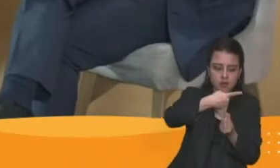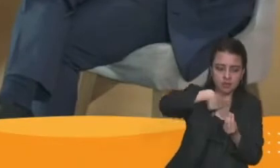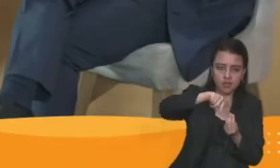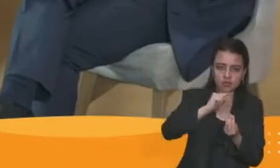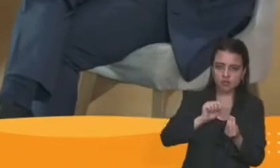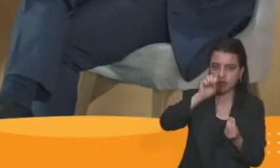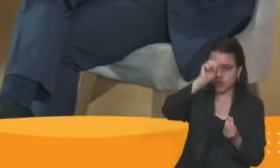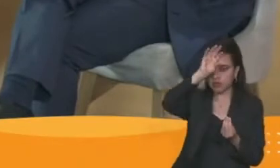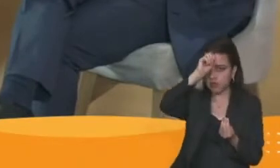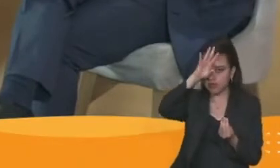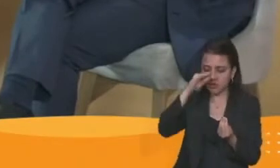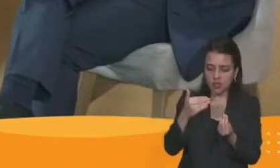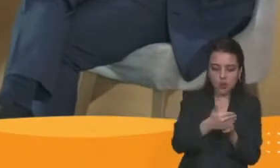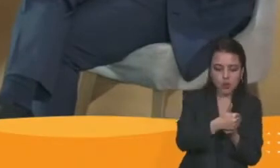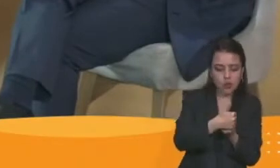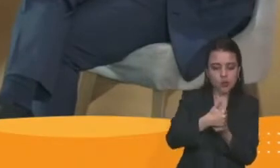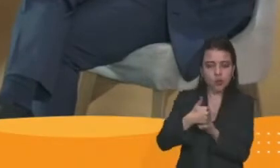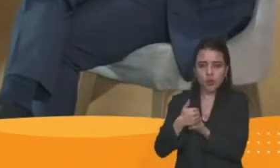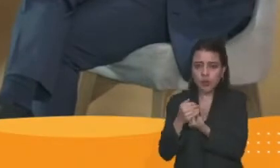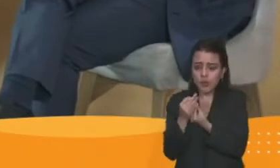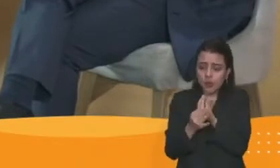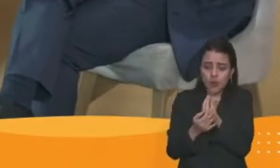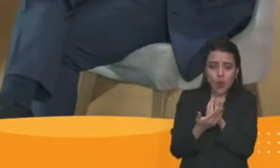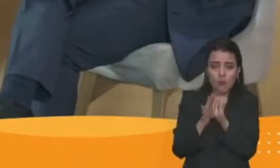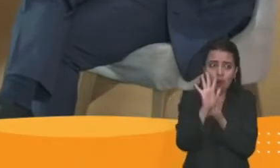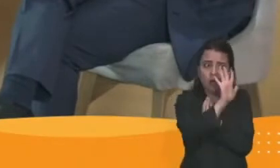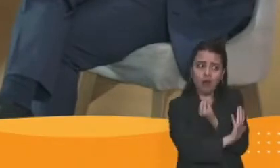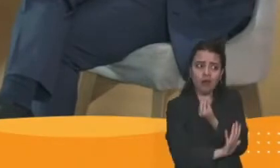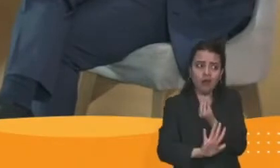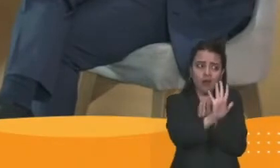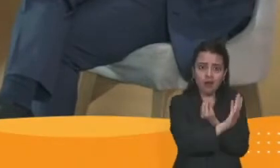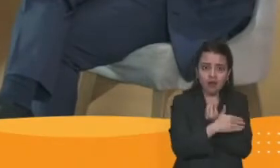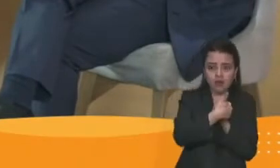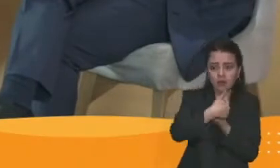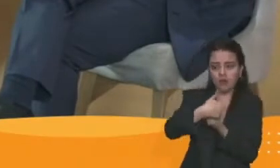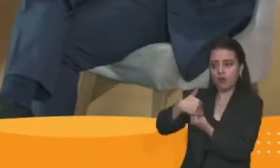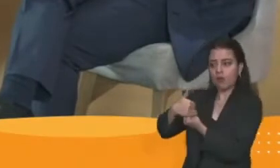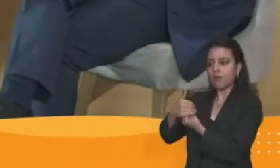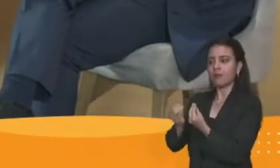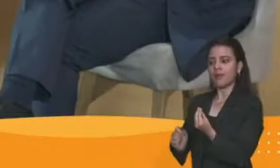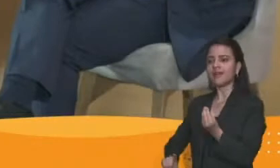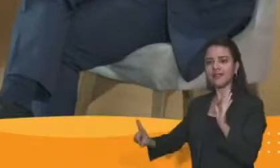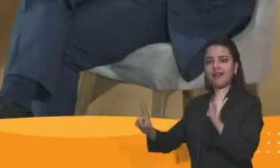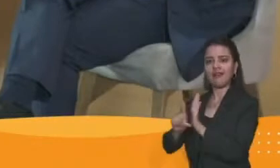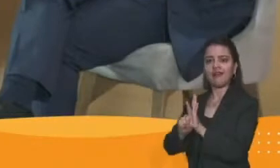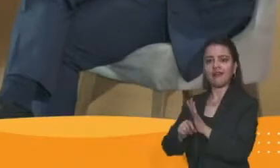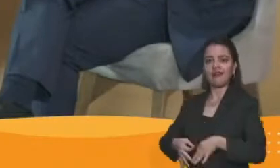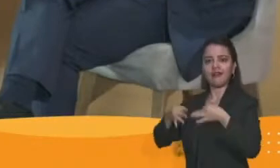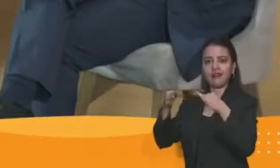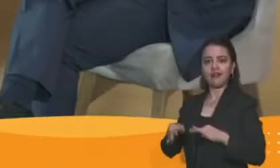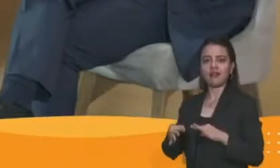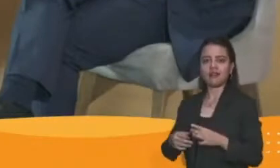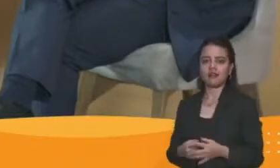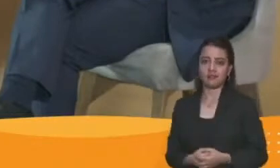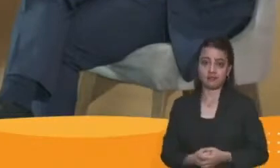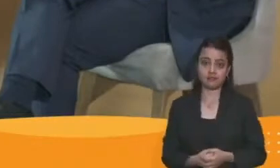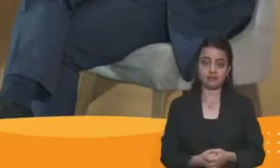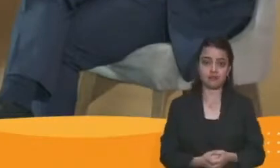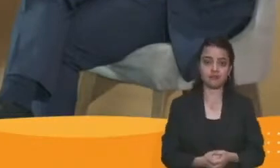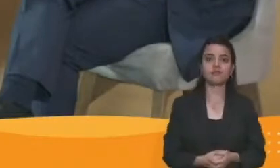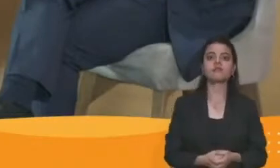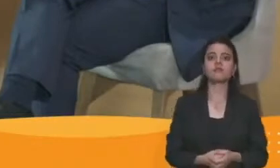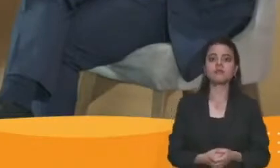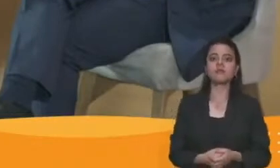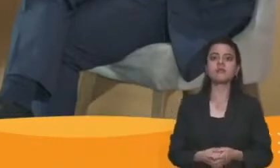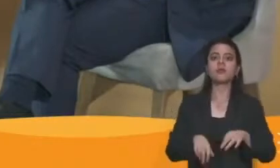example, we had Ana Minería, a tool that allows us to get more information regarding mining